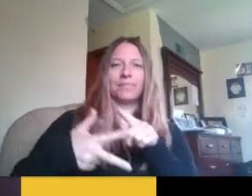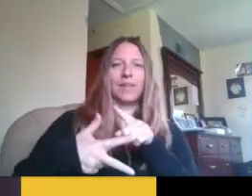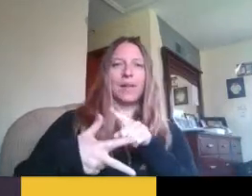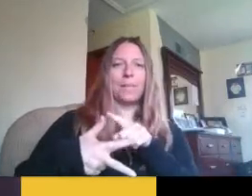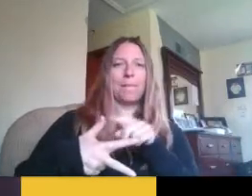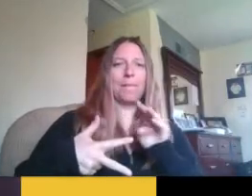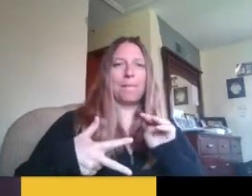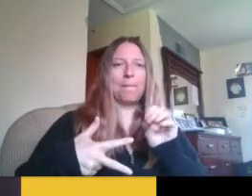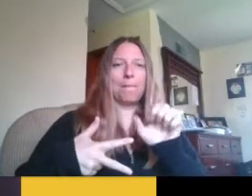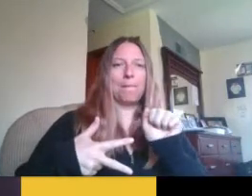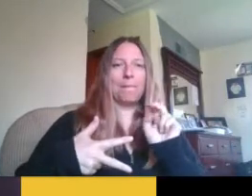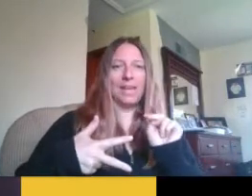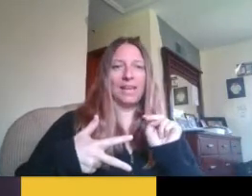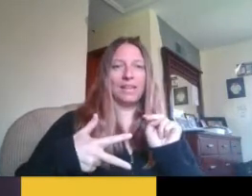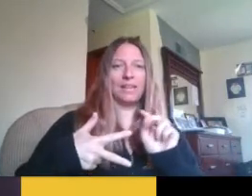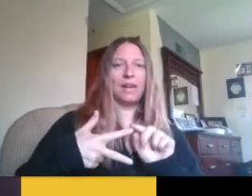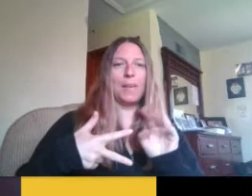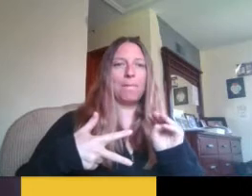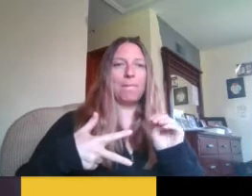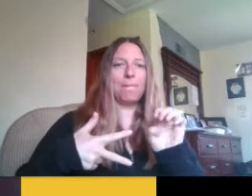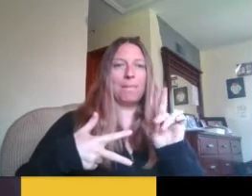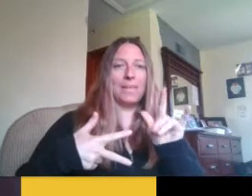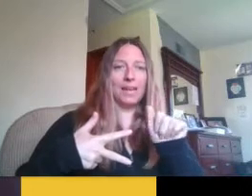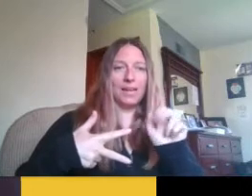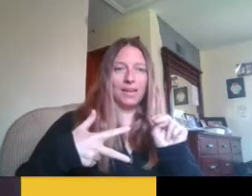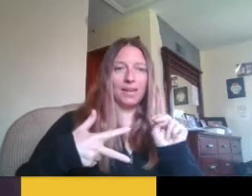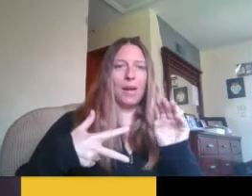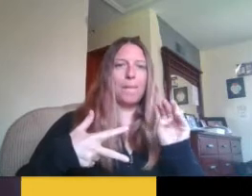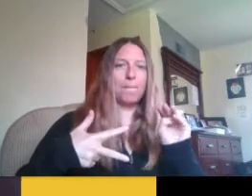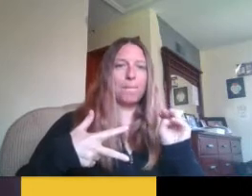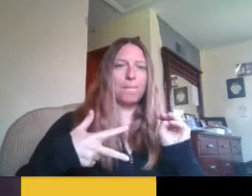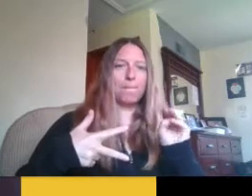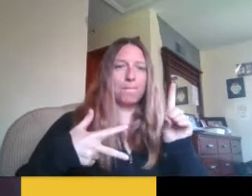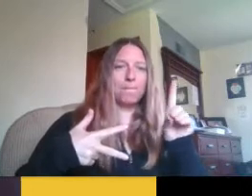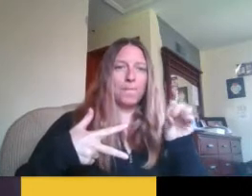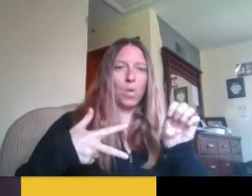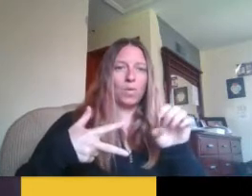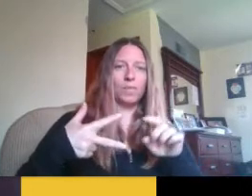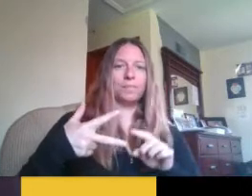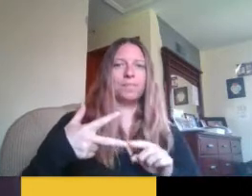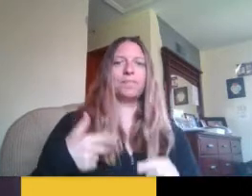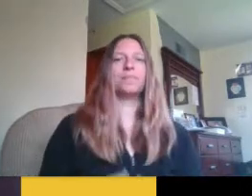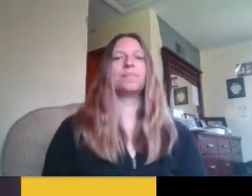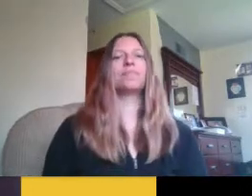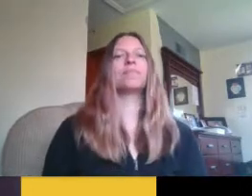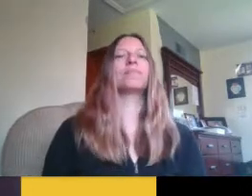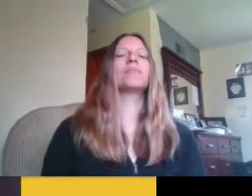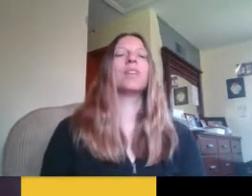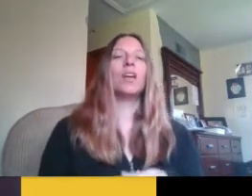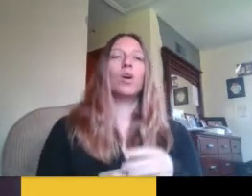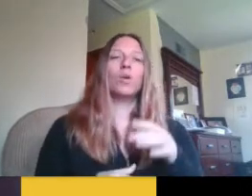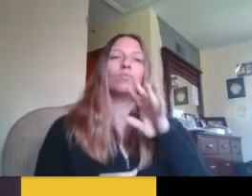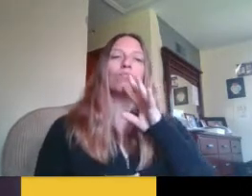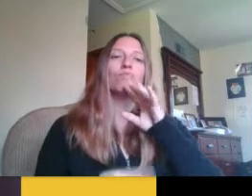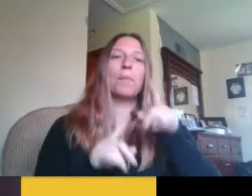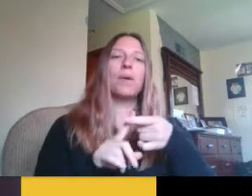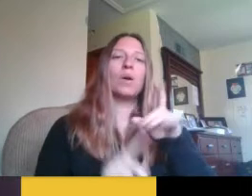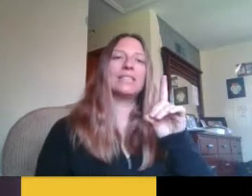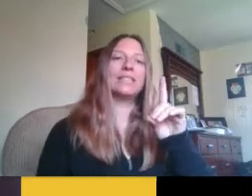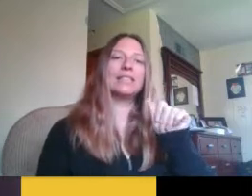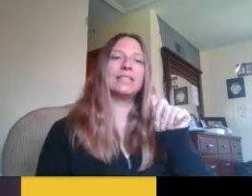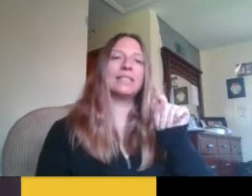mode. Math often deals with data sets, and data sets are often just collections or groups of numbers. These numbers may be the